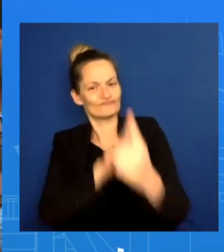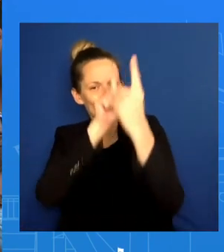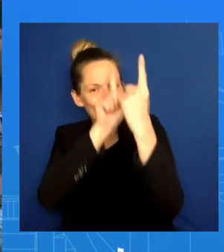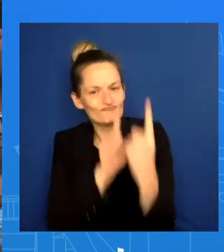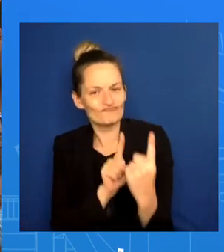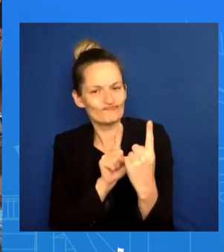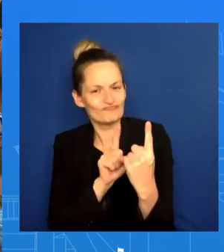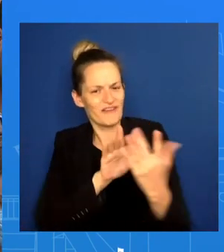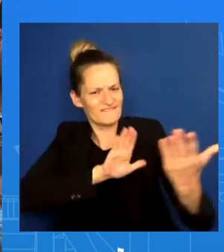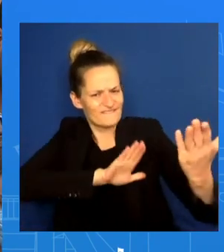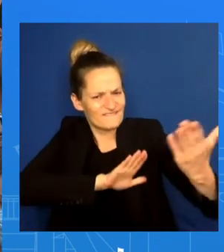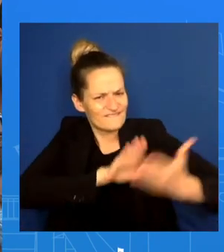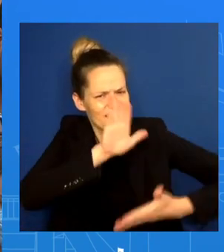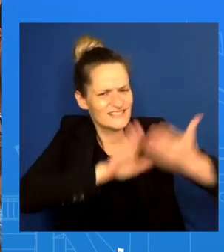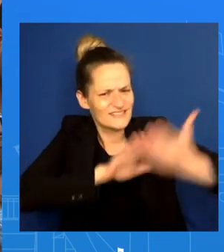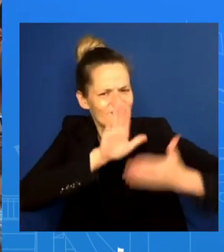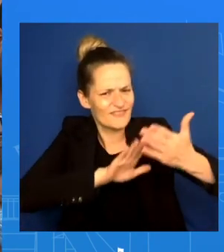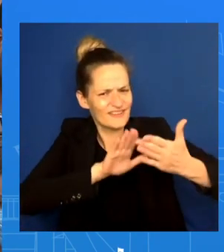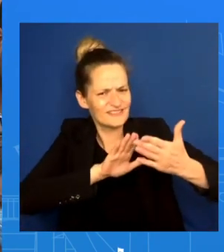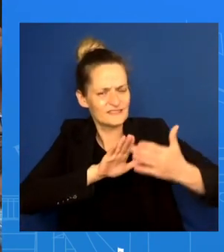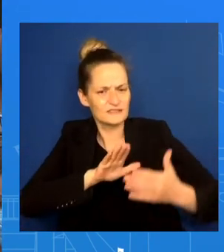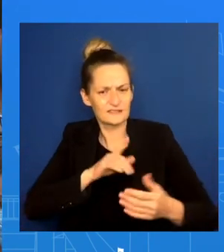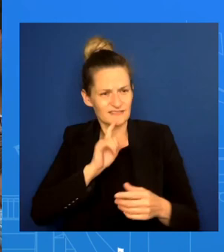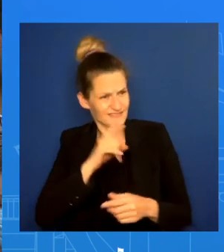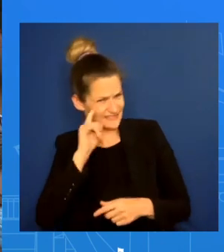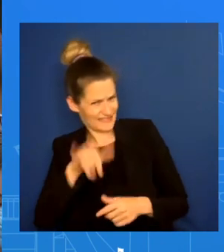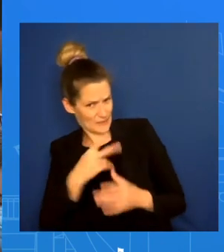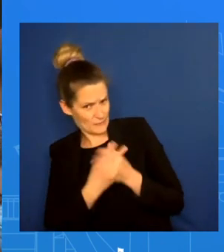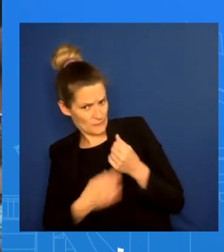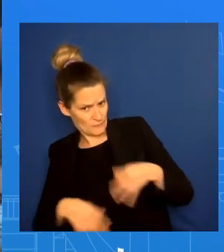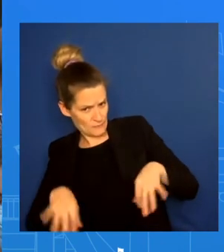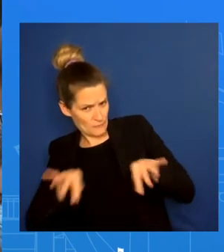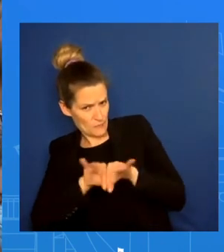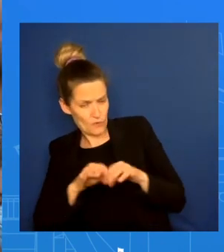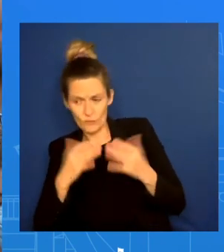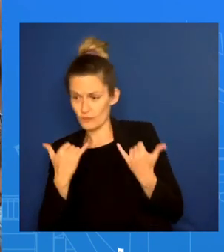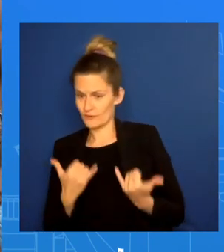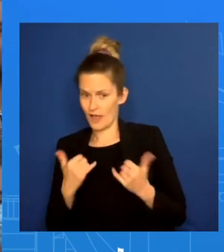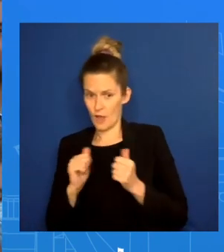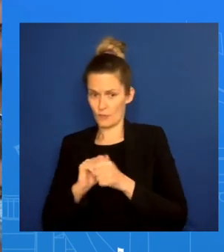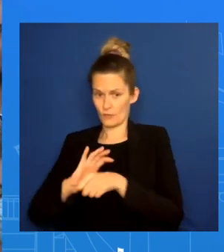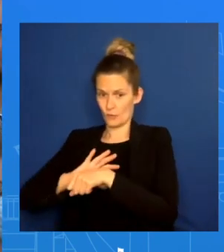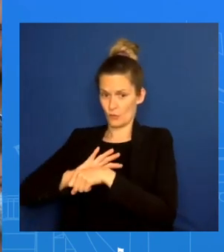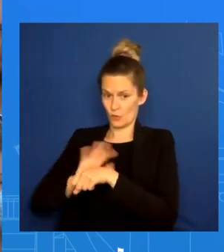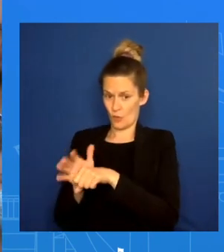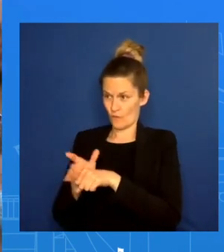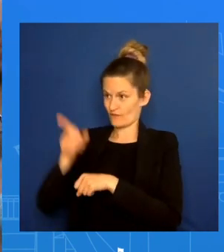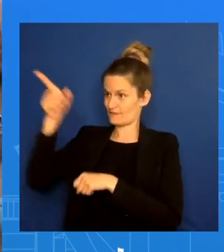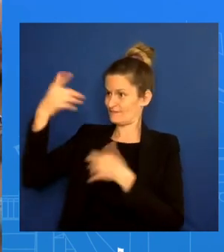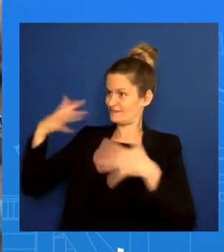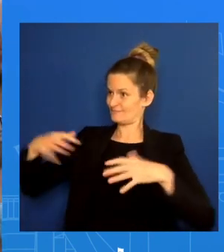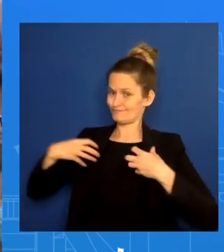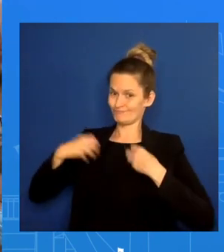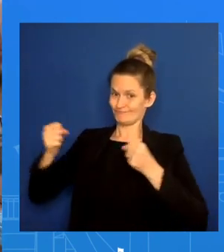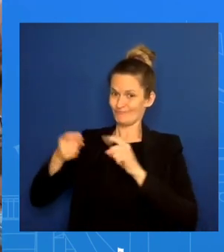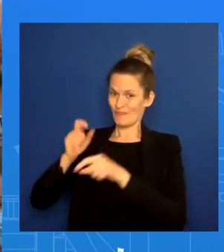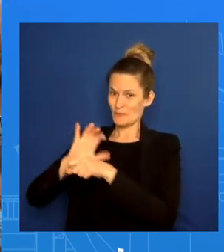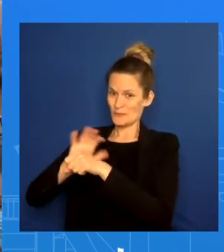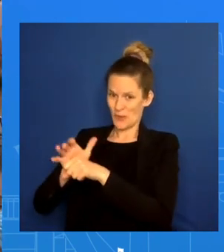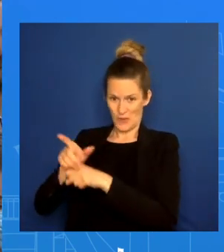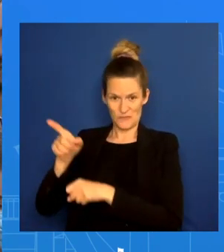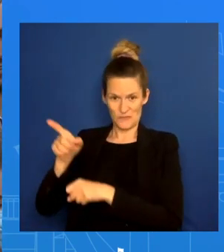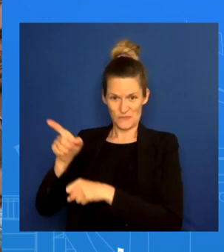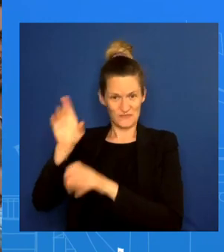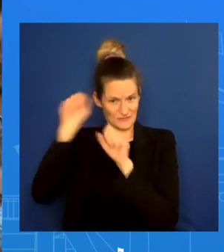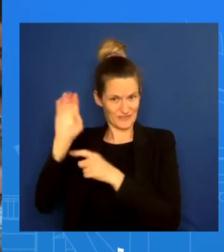COVID is, over, quote-unquote, the president is today. He was in the Rose Garden. Is there any plan, or if not plan, is there any desire, is there